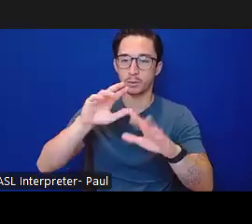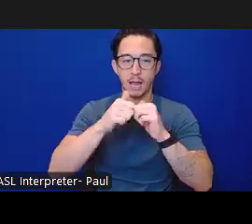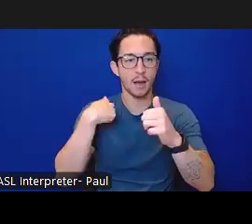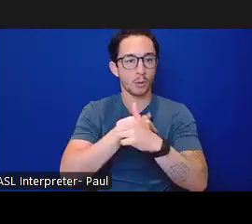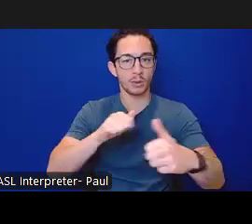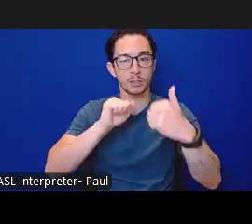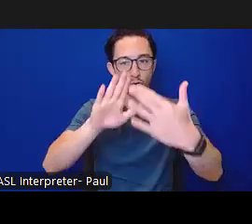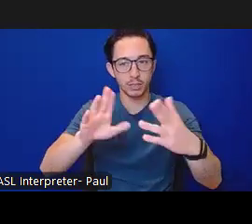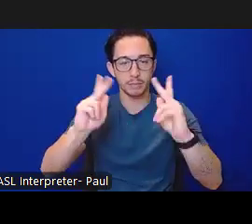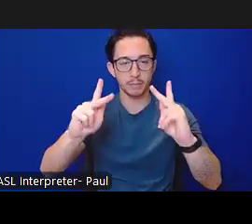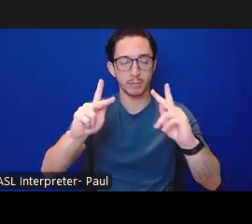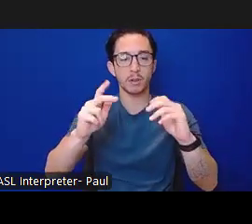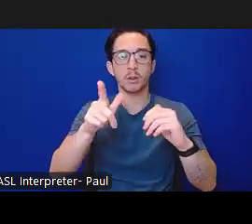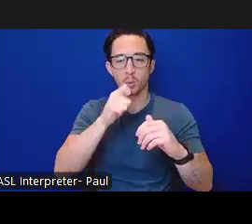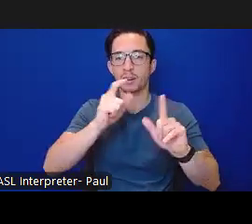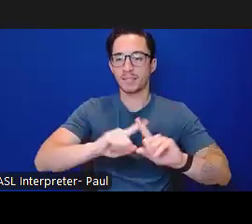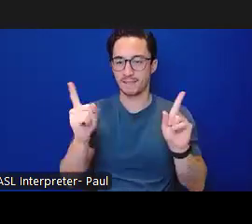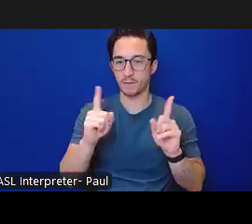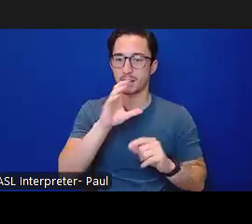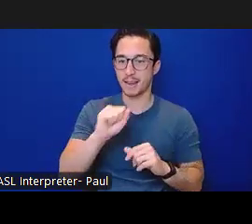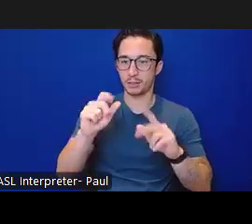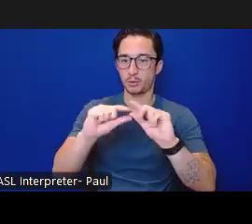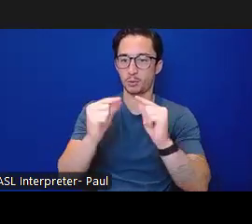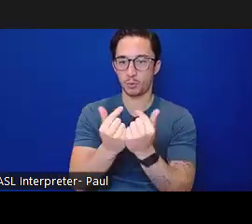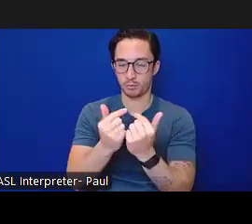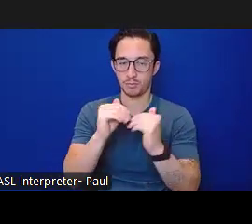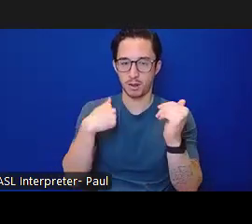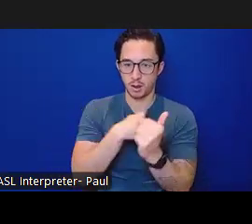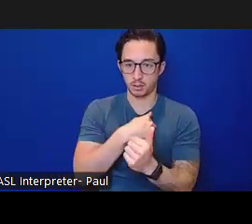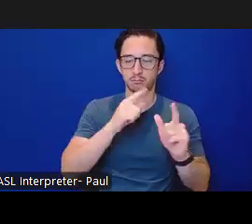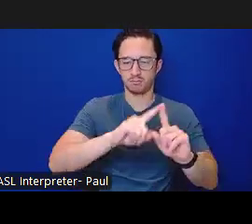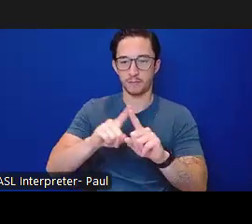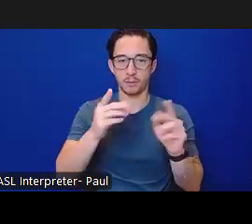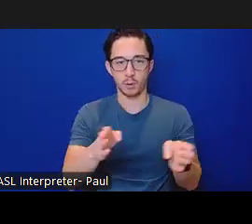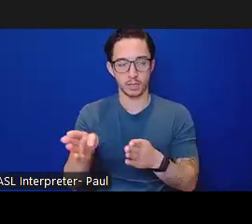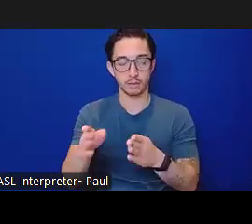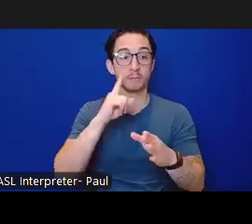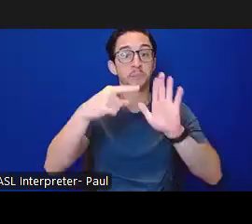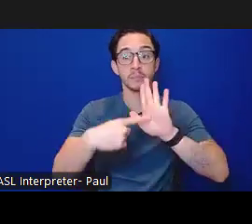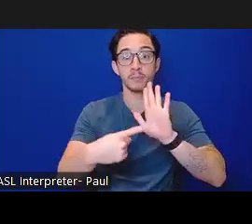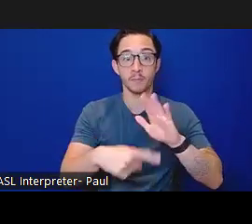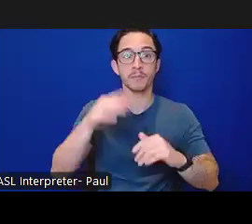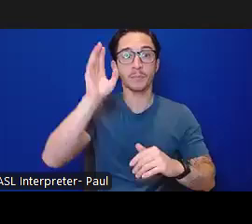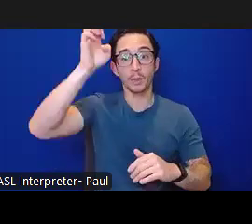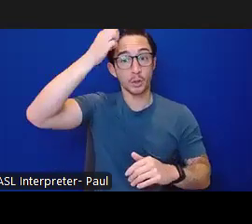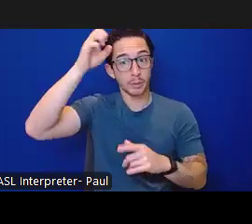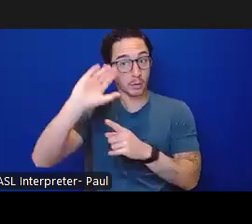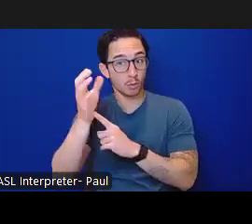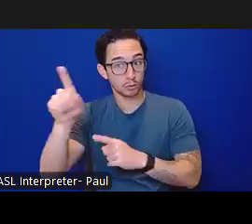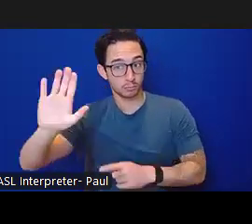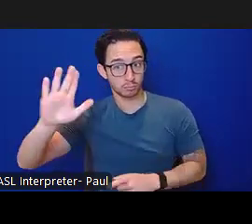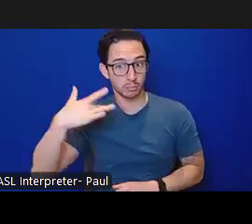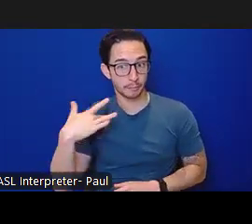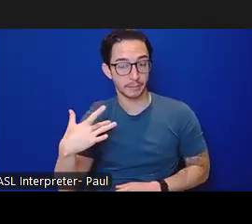of different ages, right? In different ways. So, for example, in our European cultures,